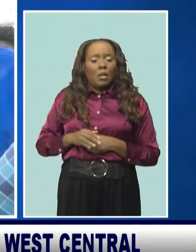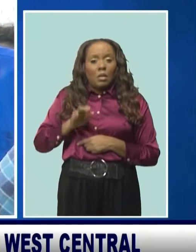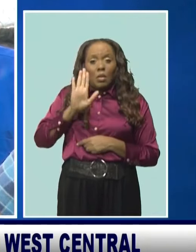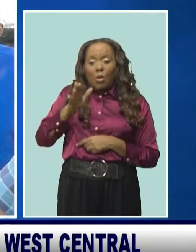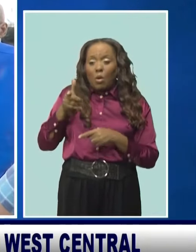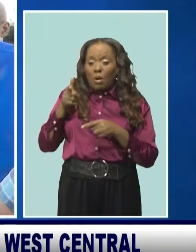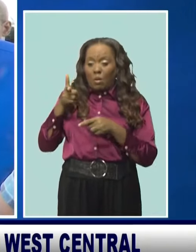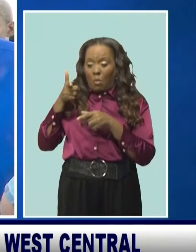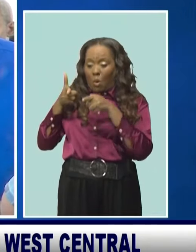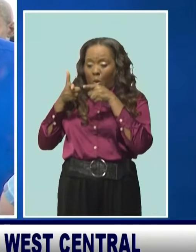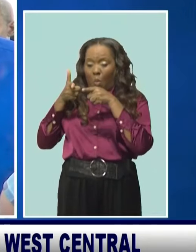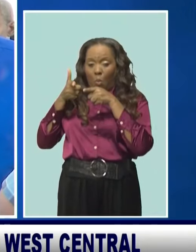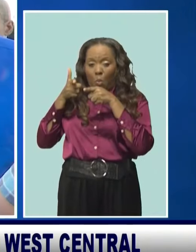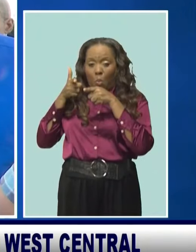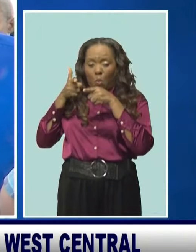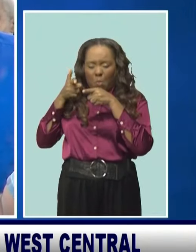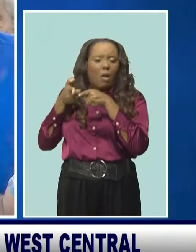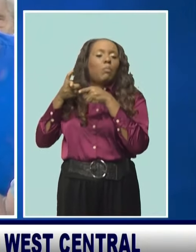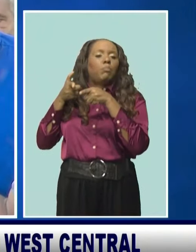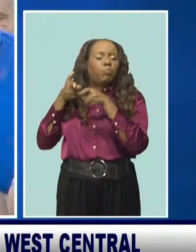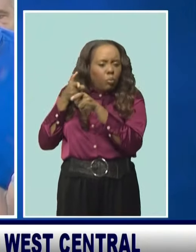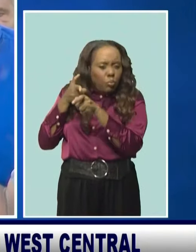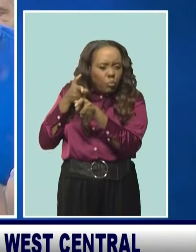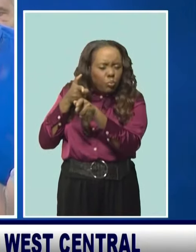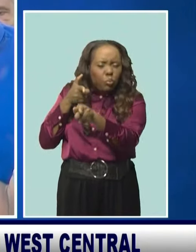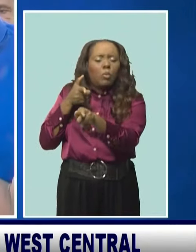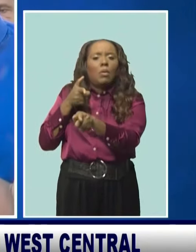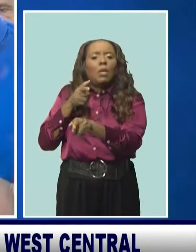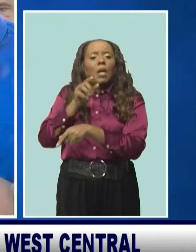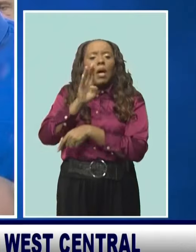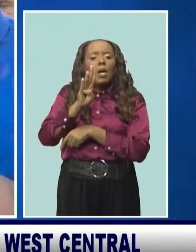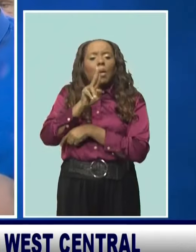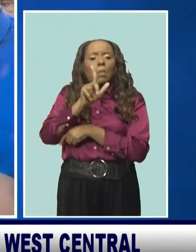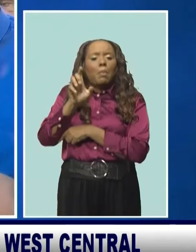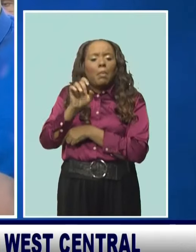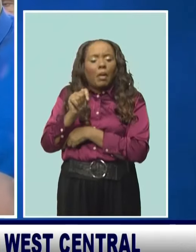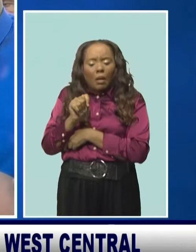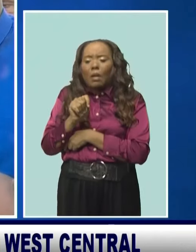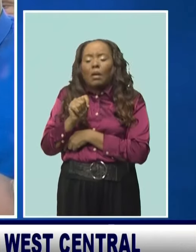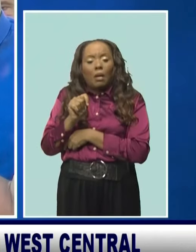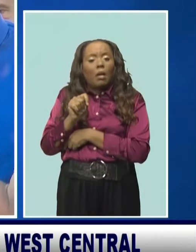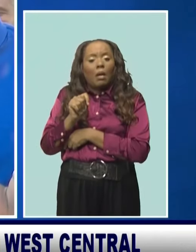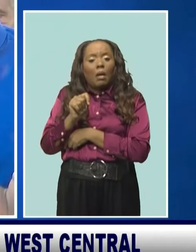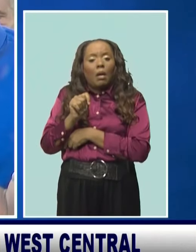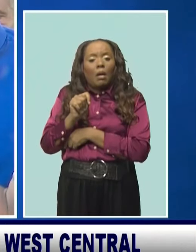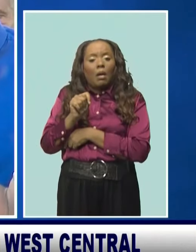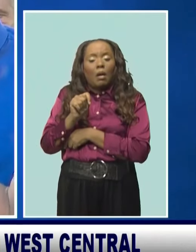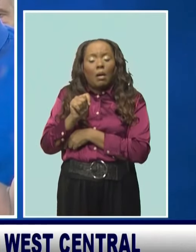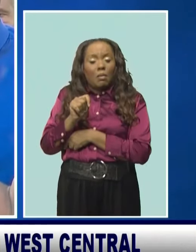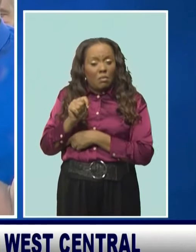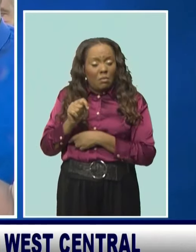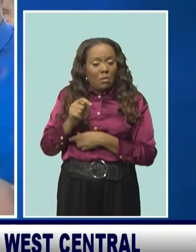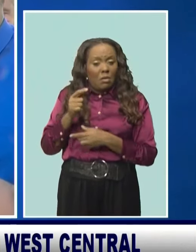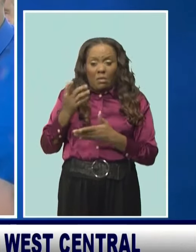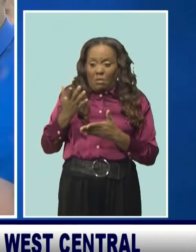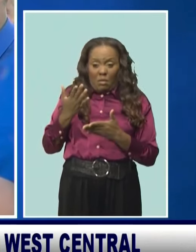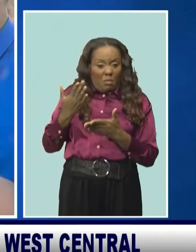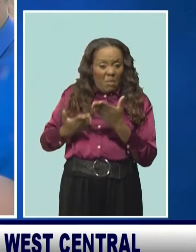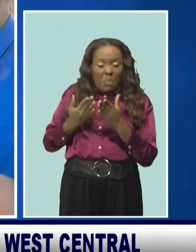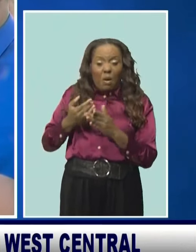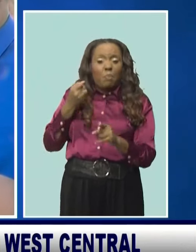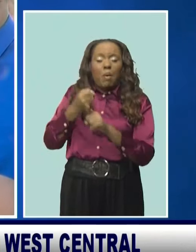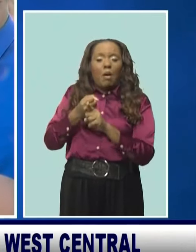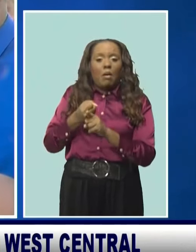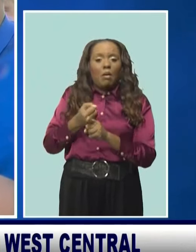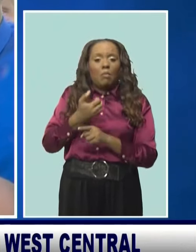target, and incidentally, that same person who pulls the trigger could be the receiving end of the bullet if it ricochets and back on the